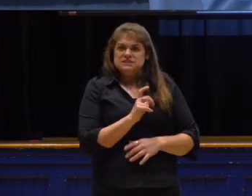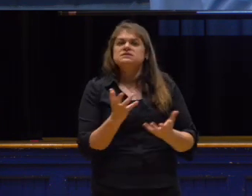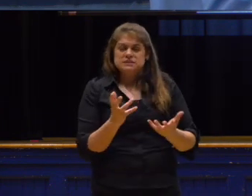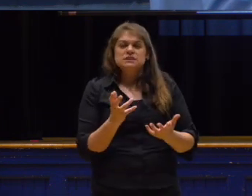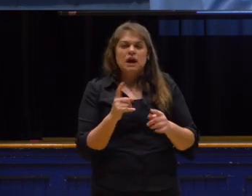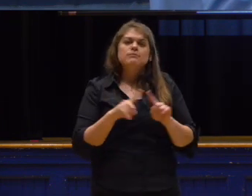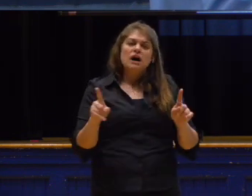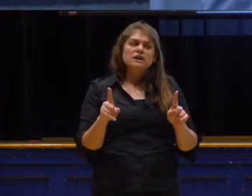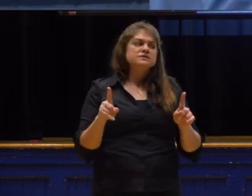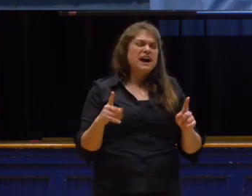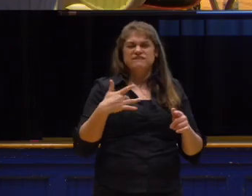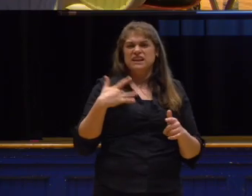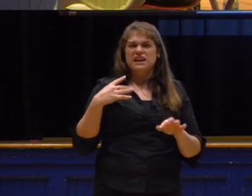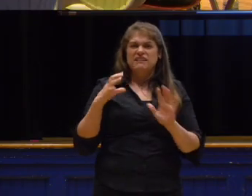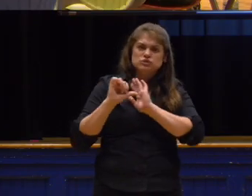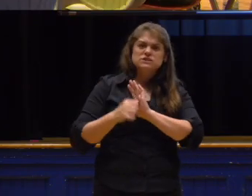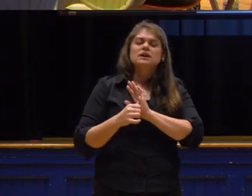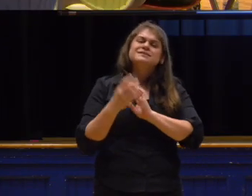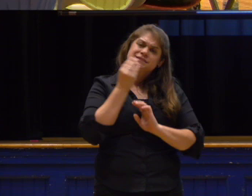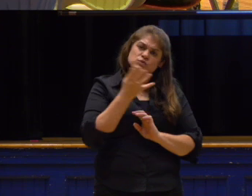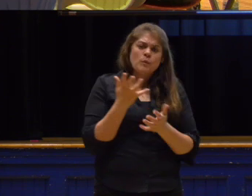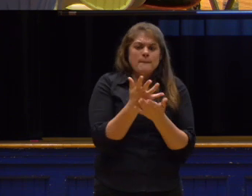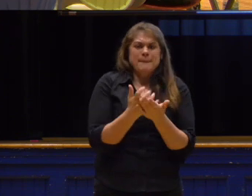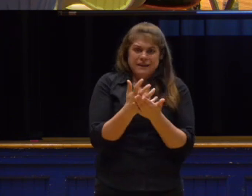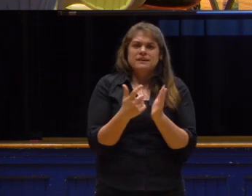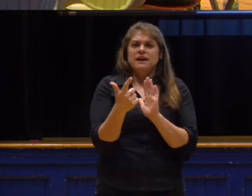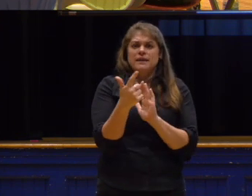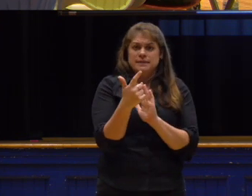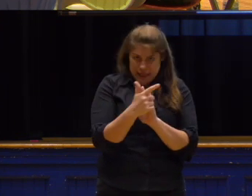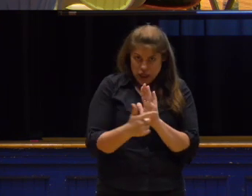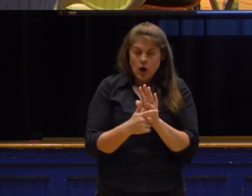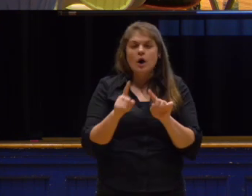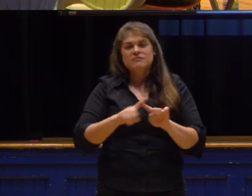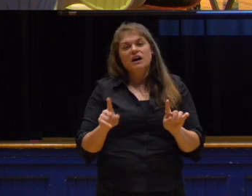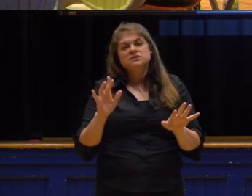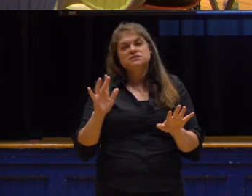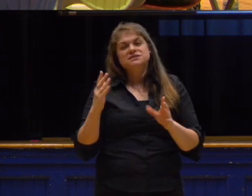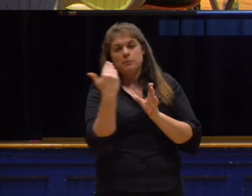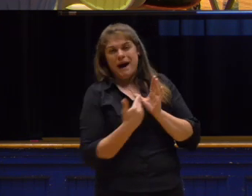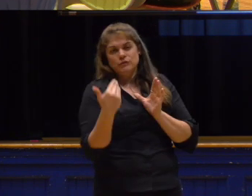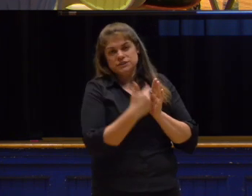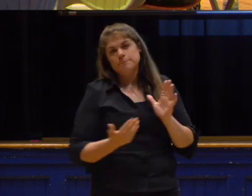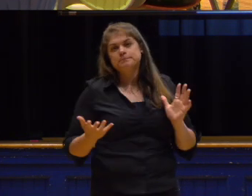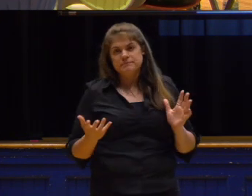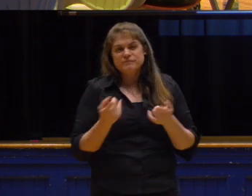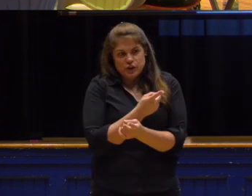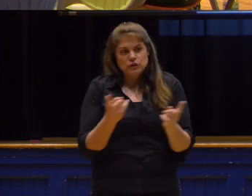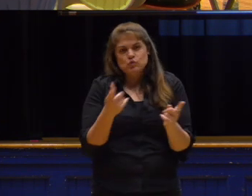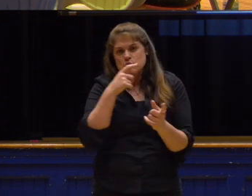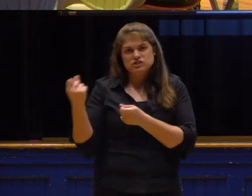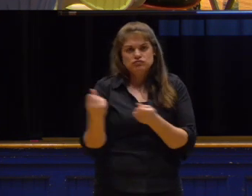police out, but one of the things I always have to say, panhandling is legal, but it is extremely bothersome